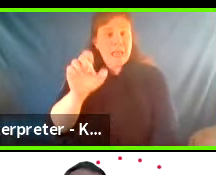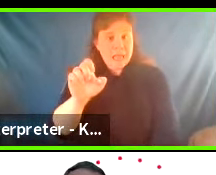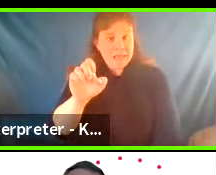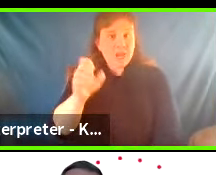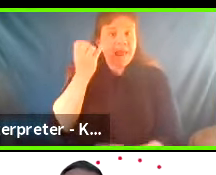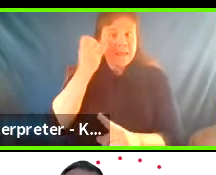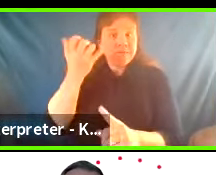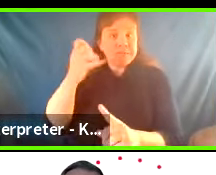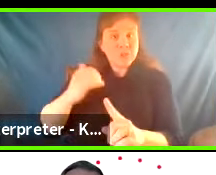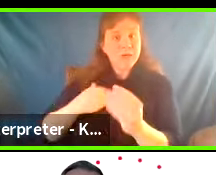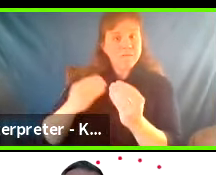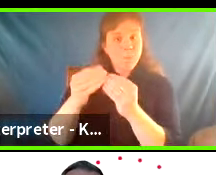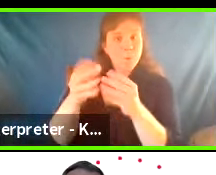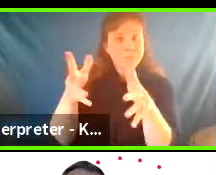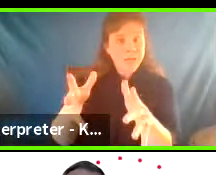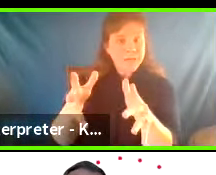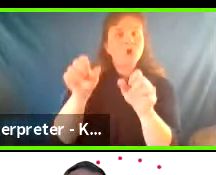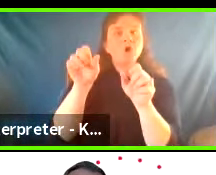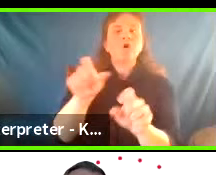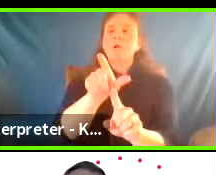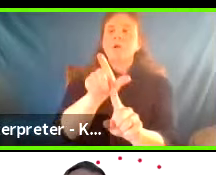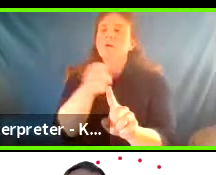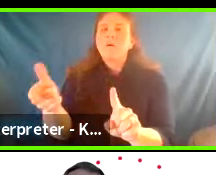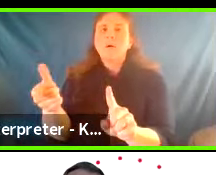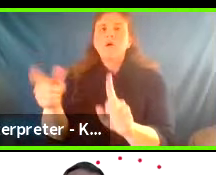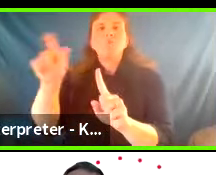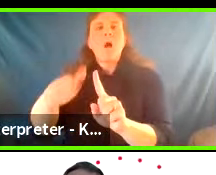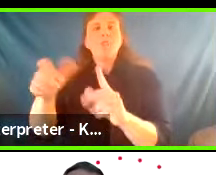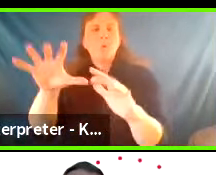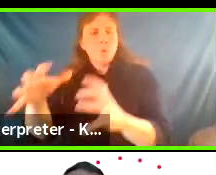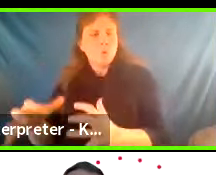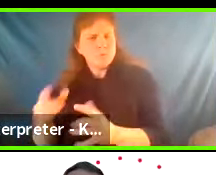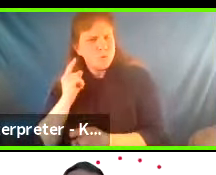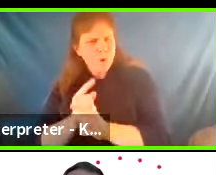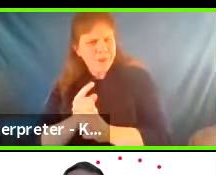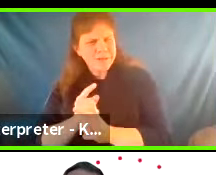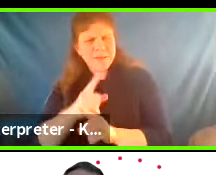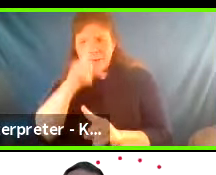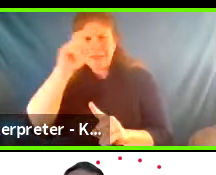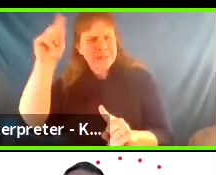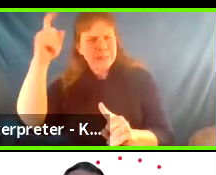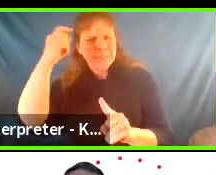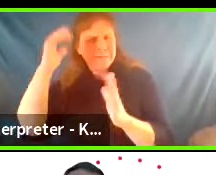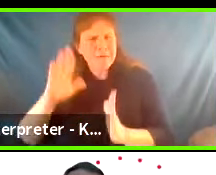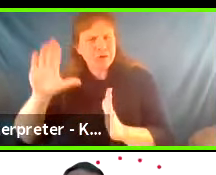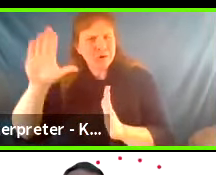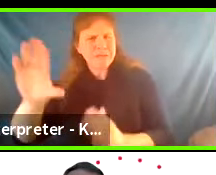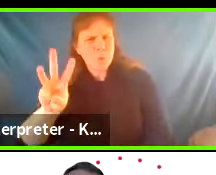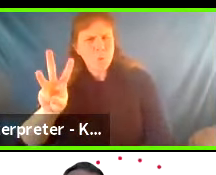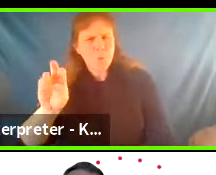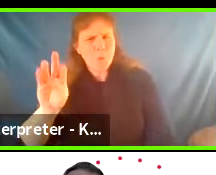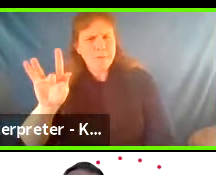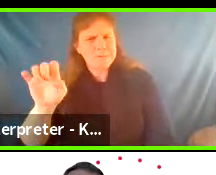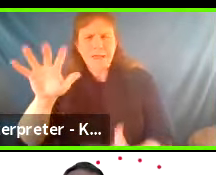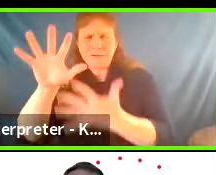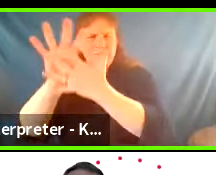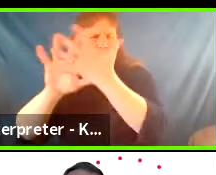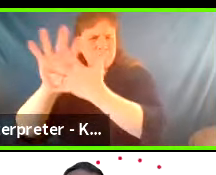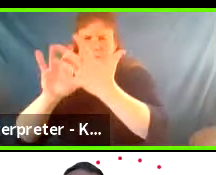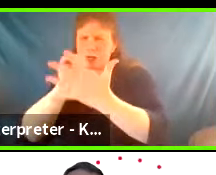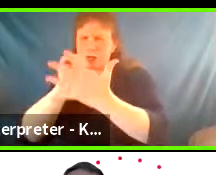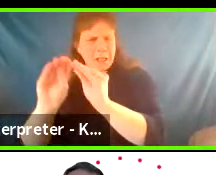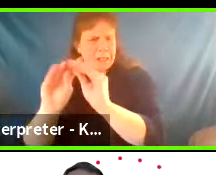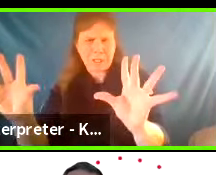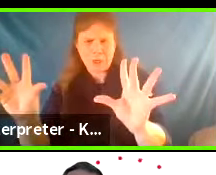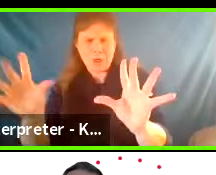governor's statements, it hasn't been entirely clear. So I want to, or other statements as